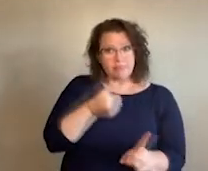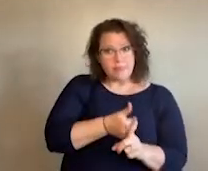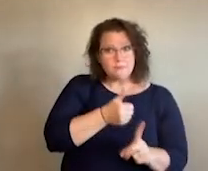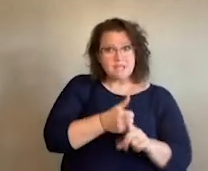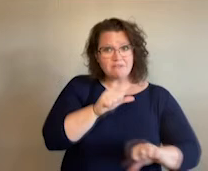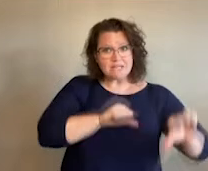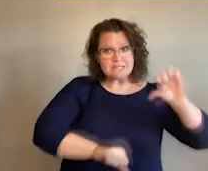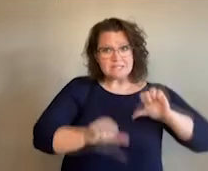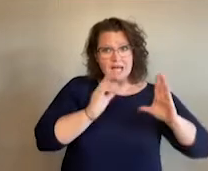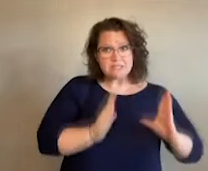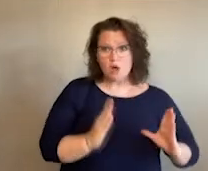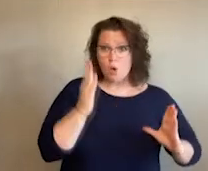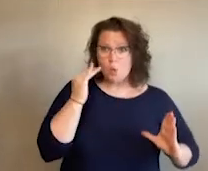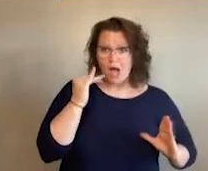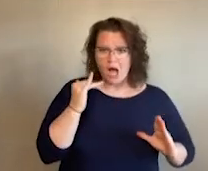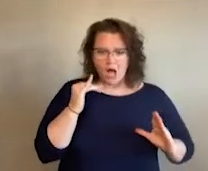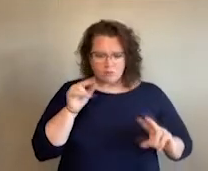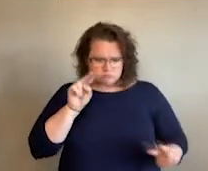the human body.